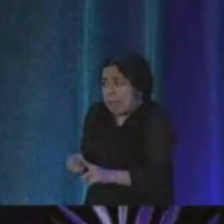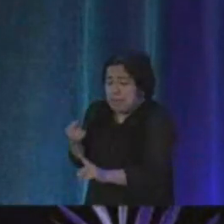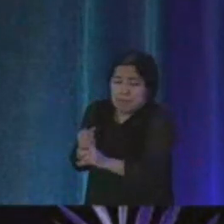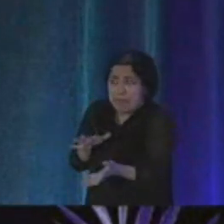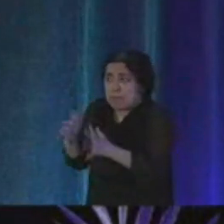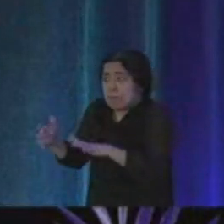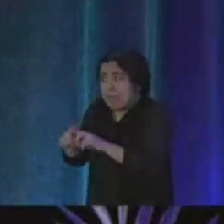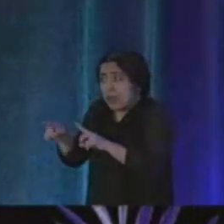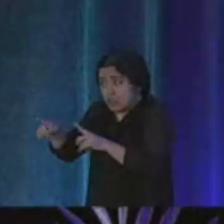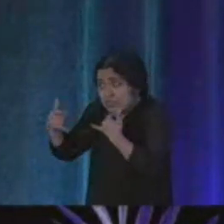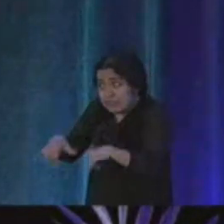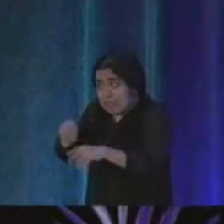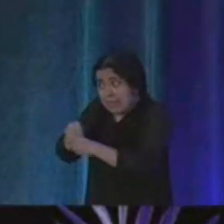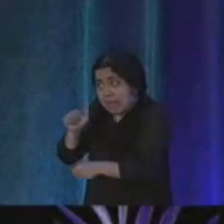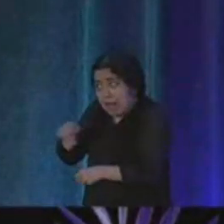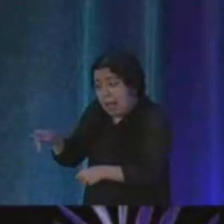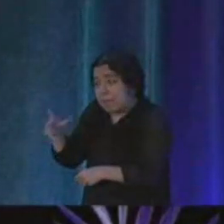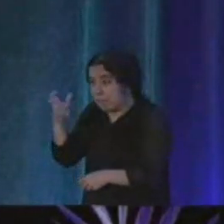the application.